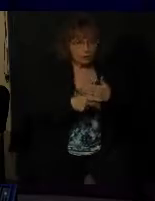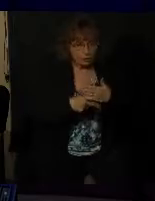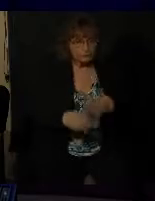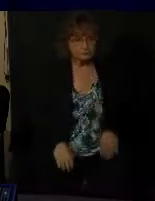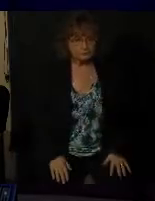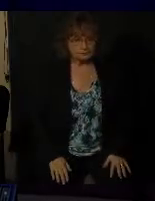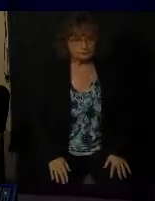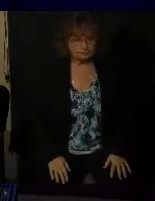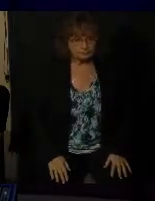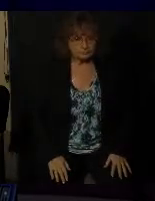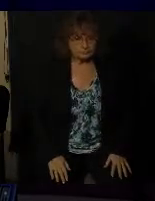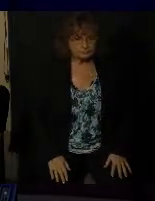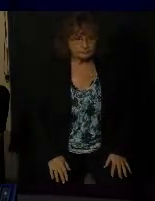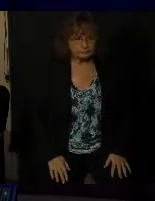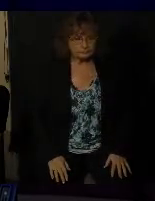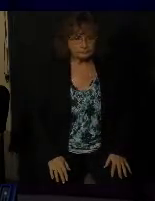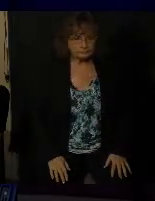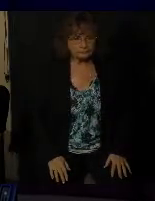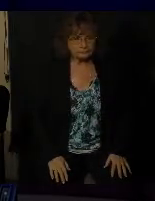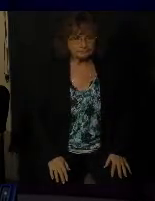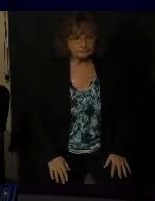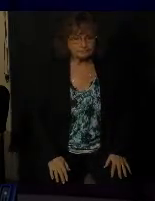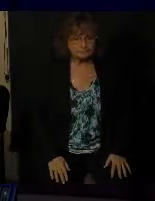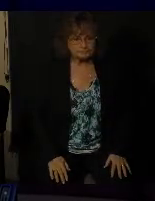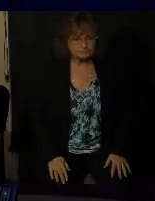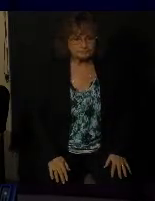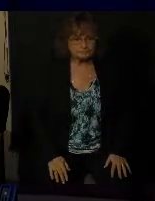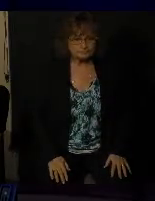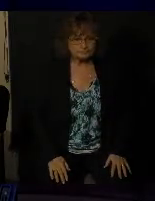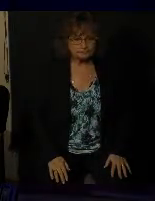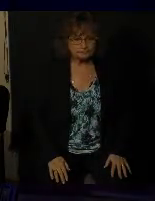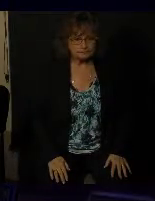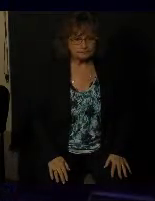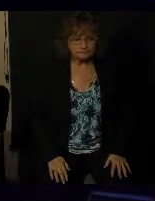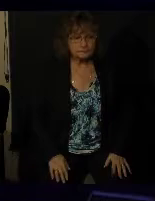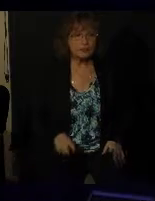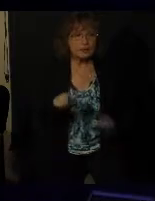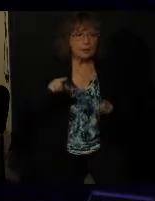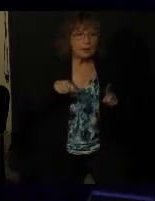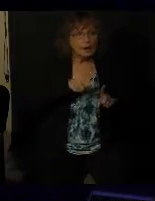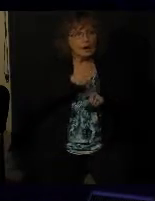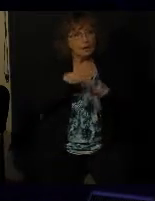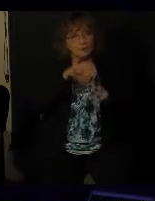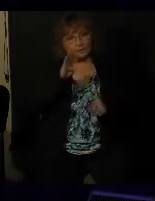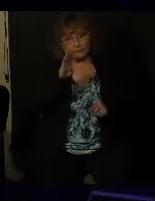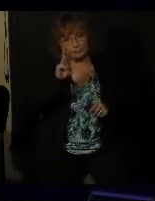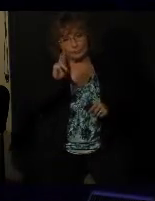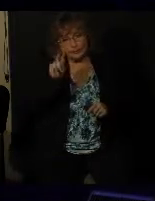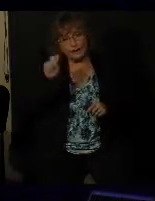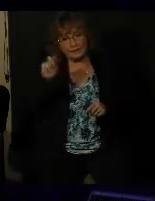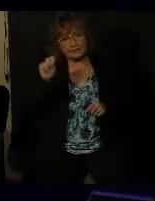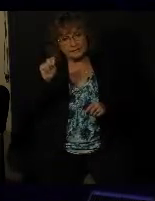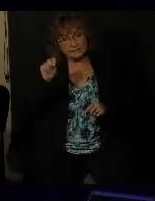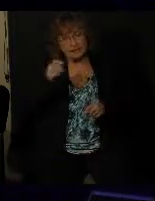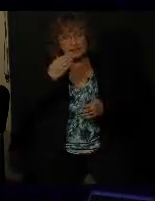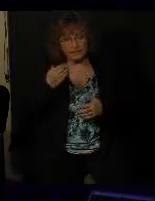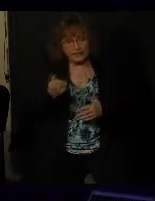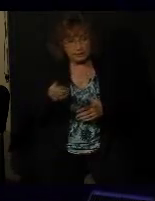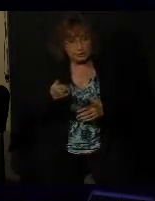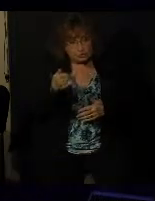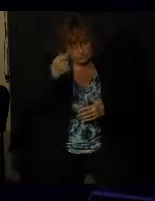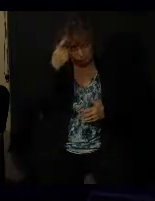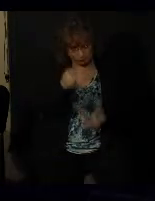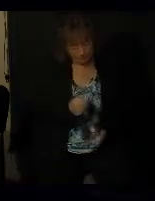be. And when he thanked you for that, that's really why we're here, is just, you